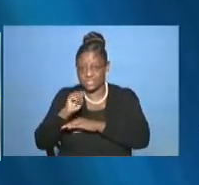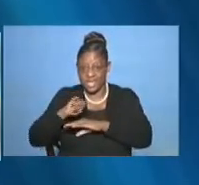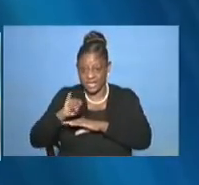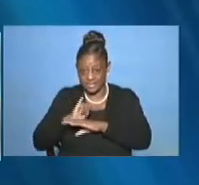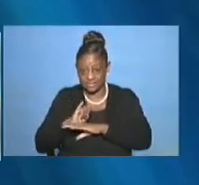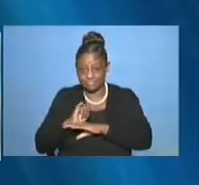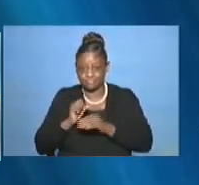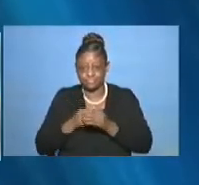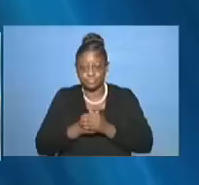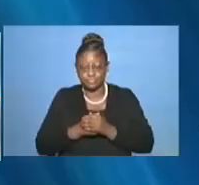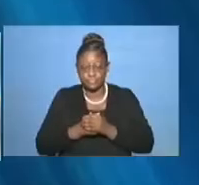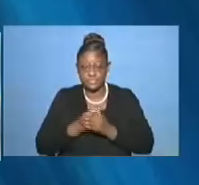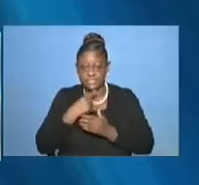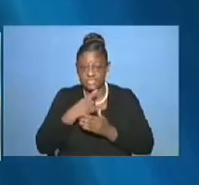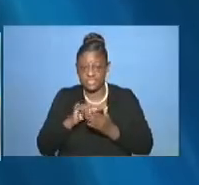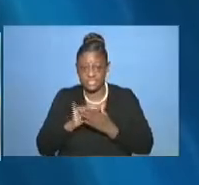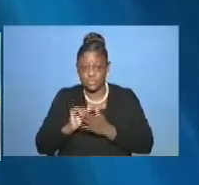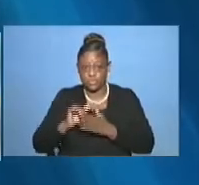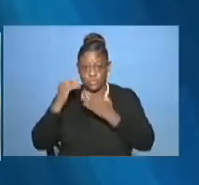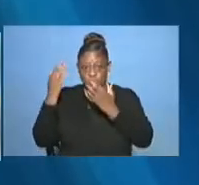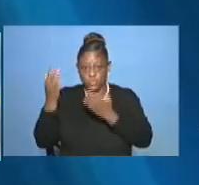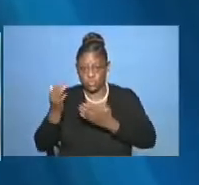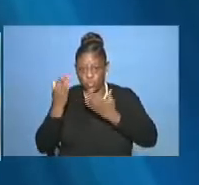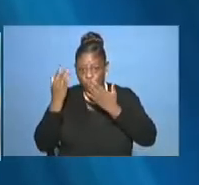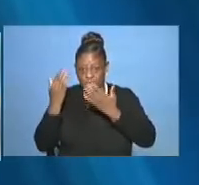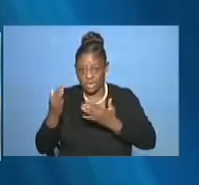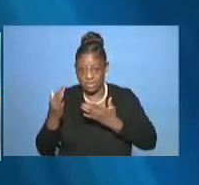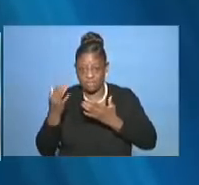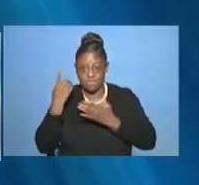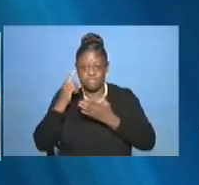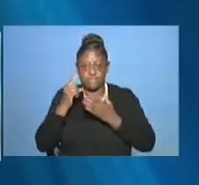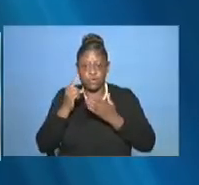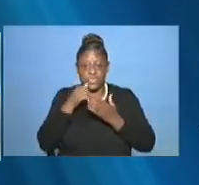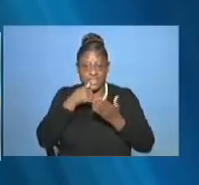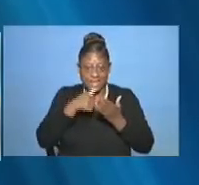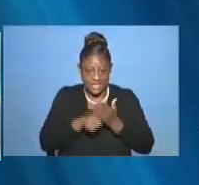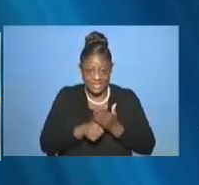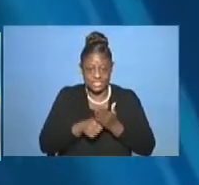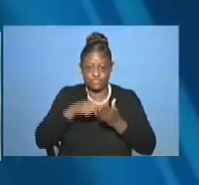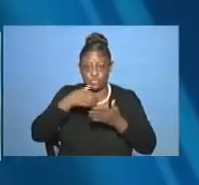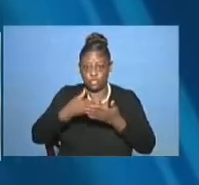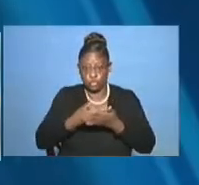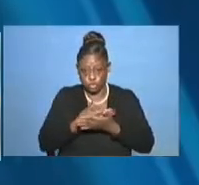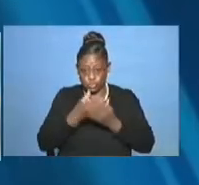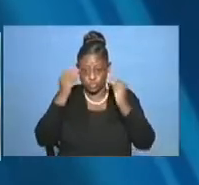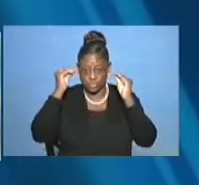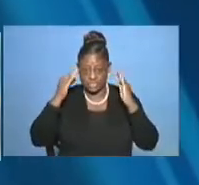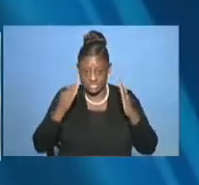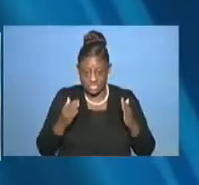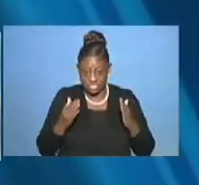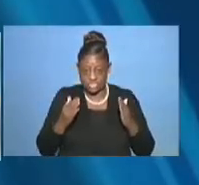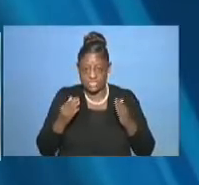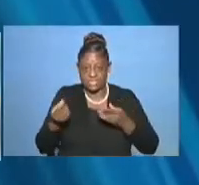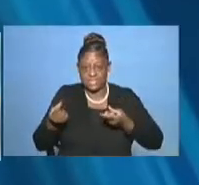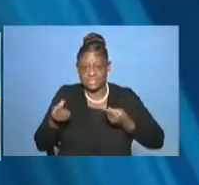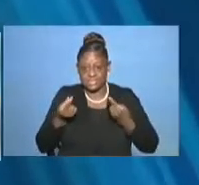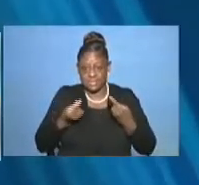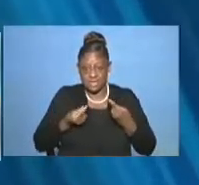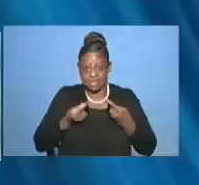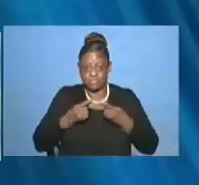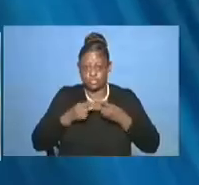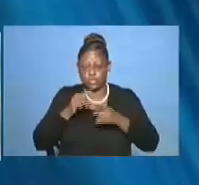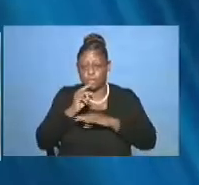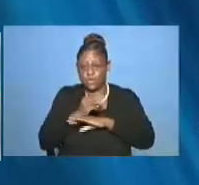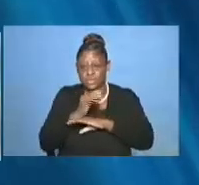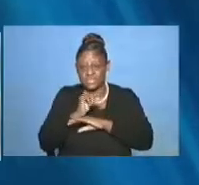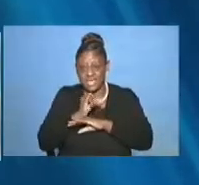we were waiting on appointment letters for the new teachers to be placed at Moores